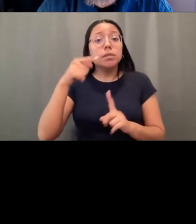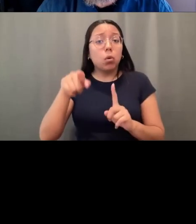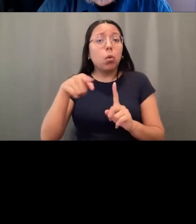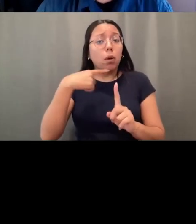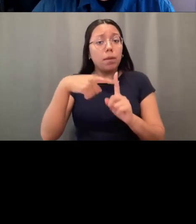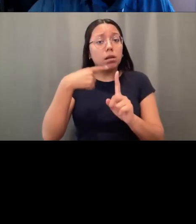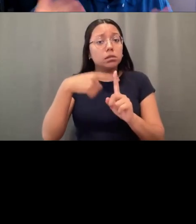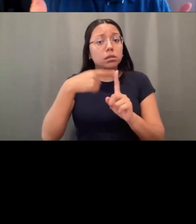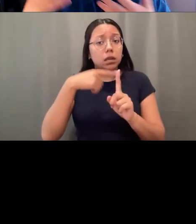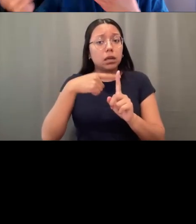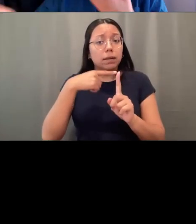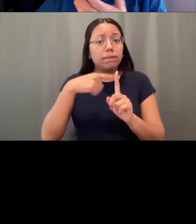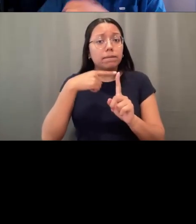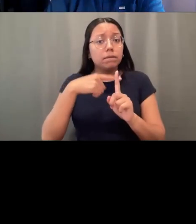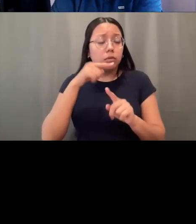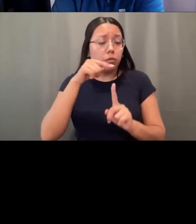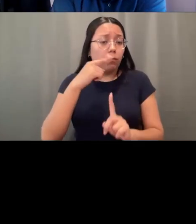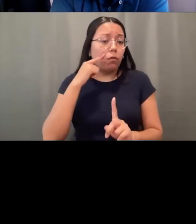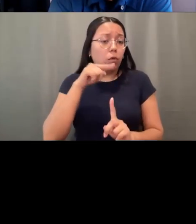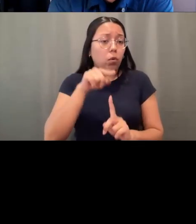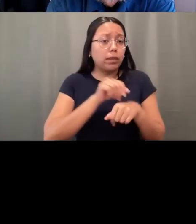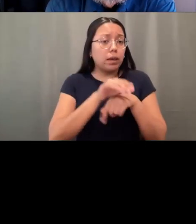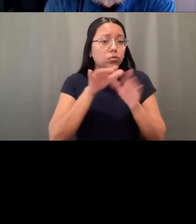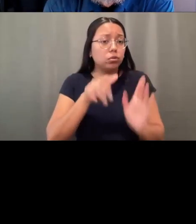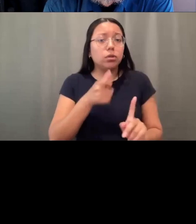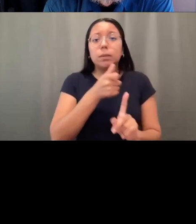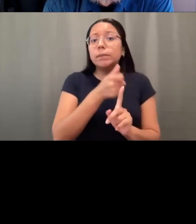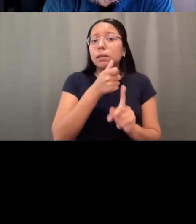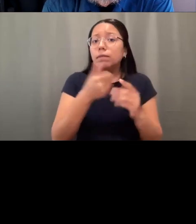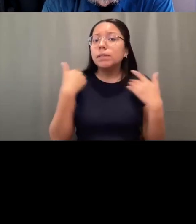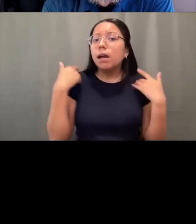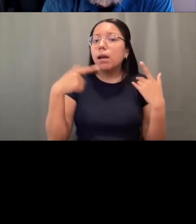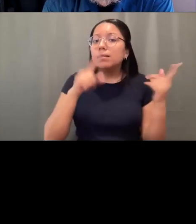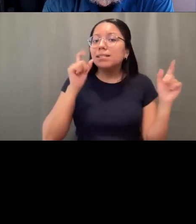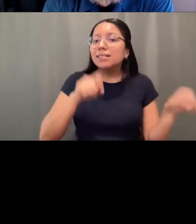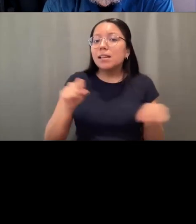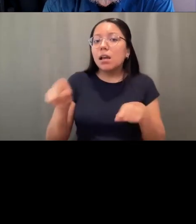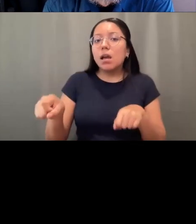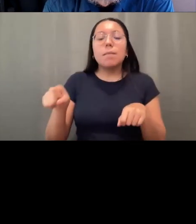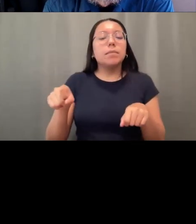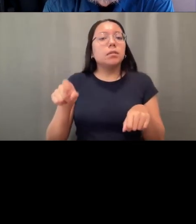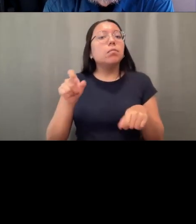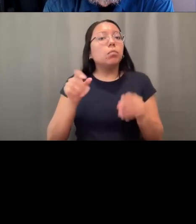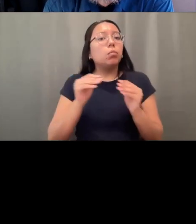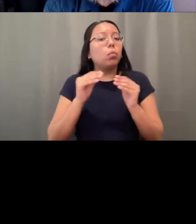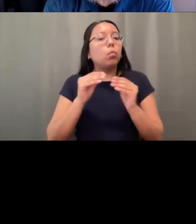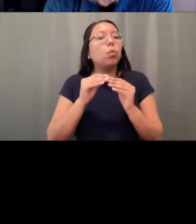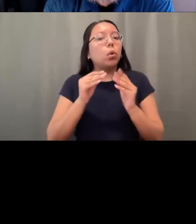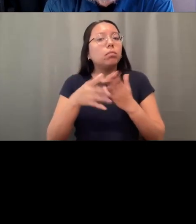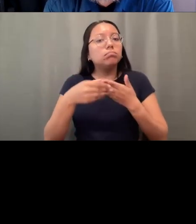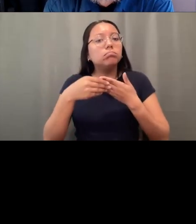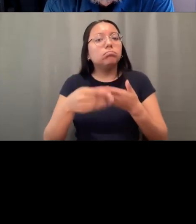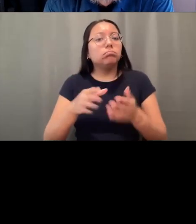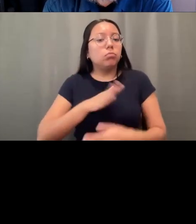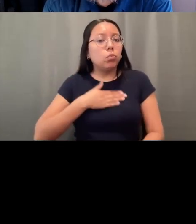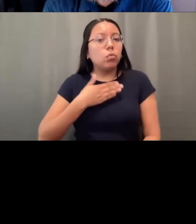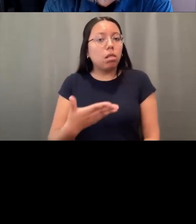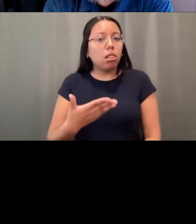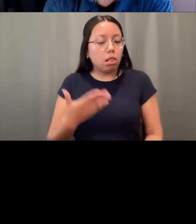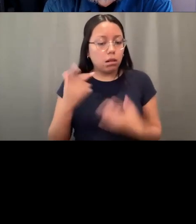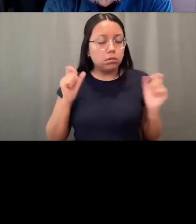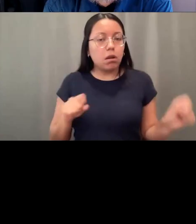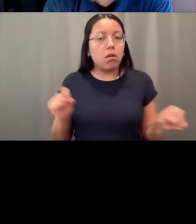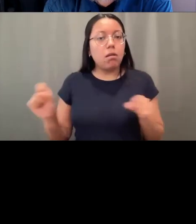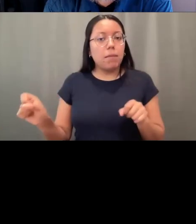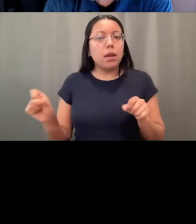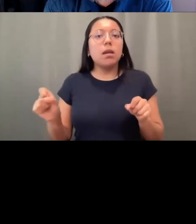attempt at support of some autonomy by letting Cabe choose which parent to call, even though that wasn't ideal in